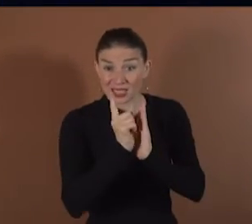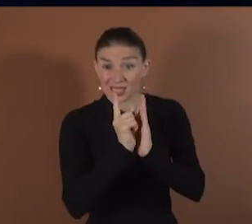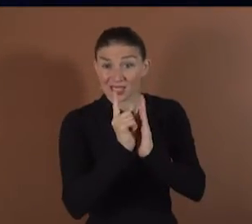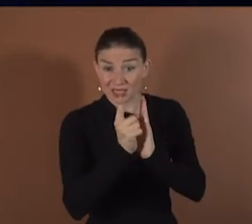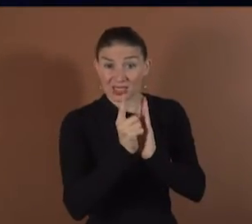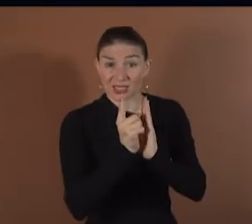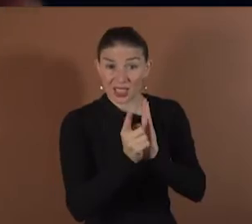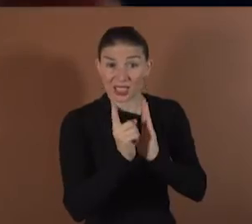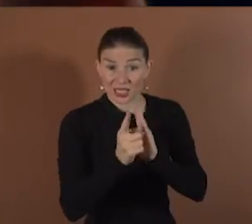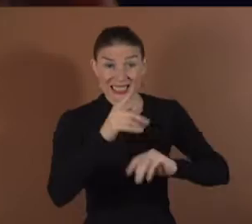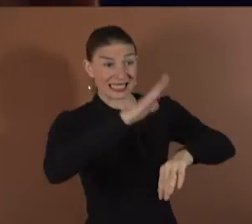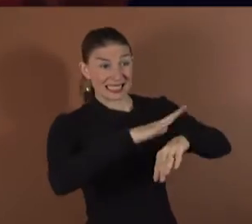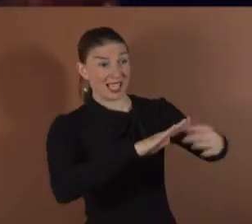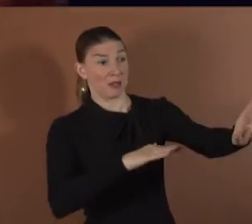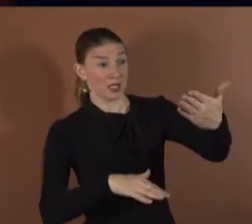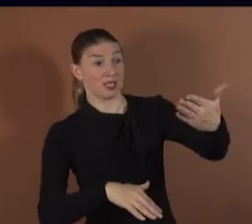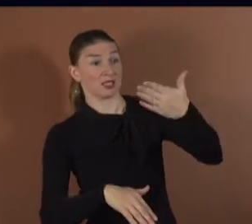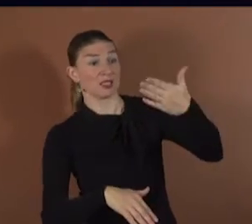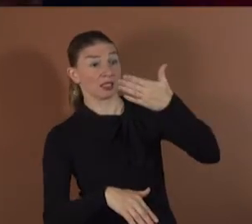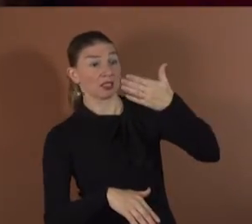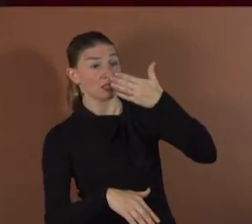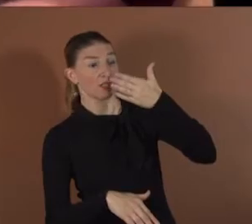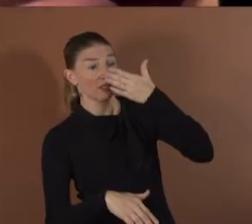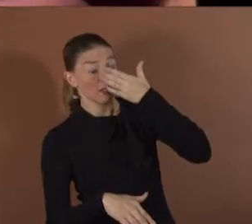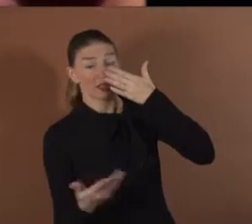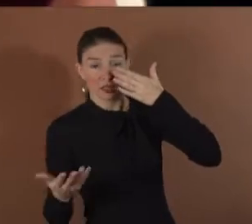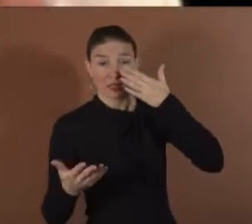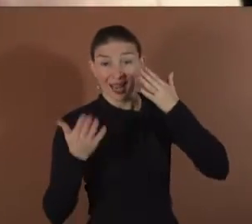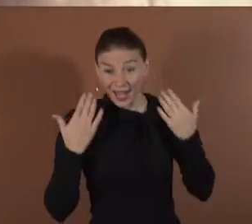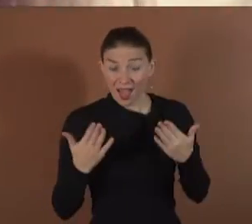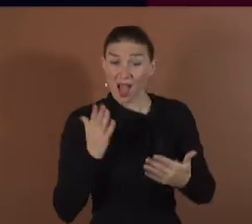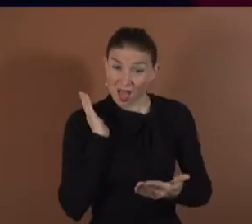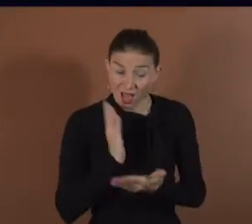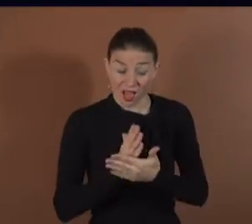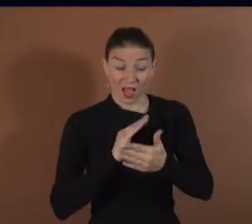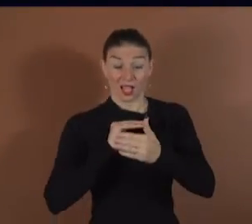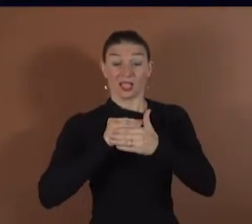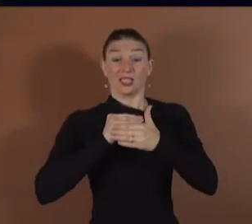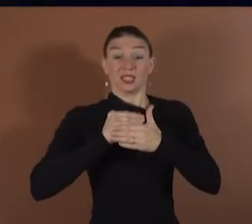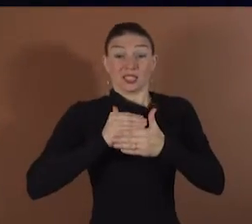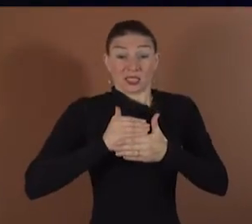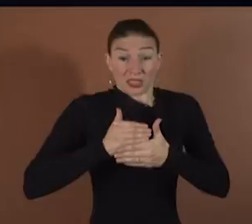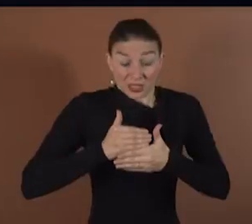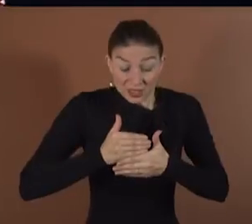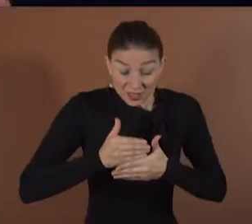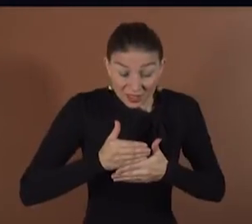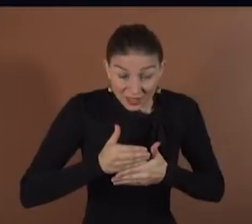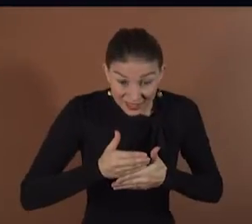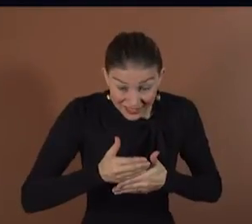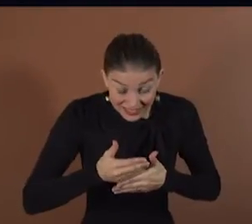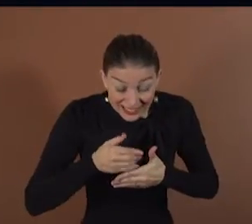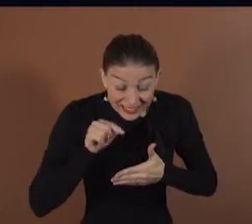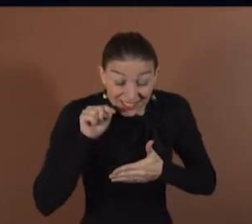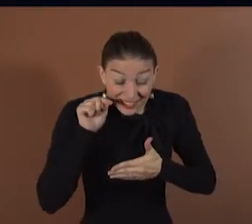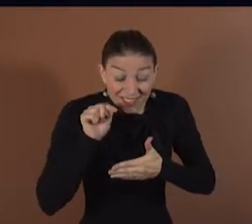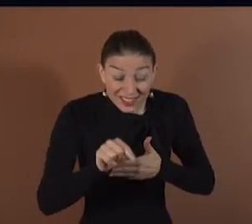us. That in fact, we are getting to a tipping point where in fact, we will soon be dealing